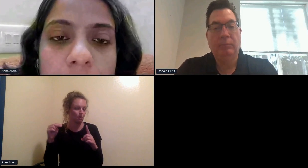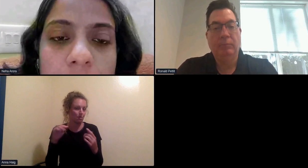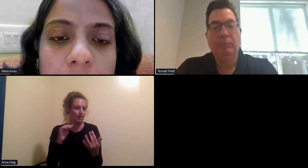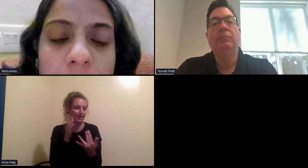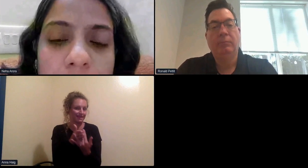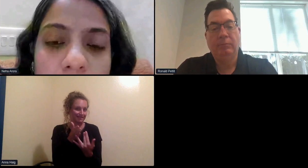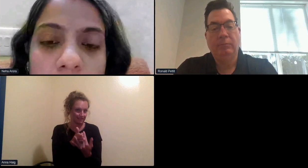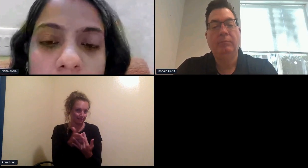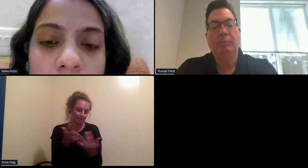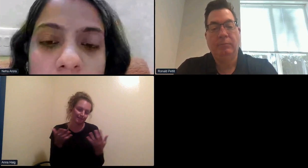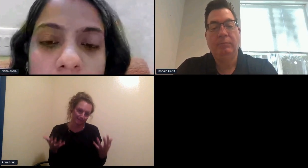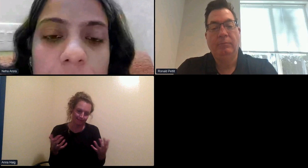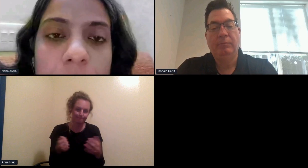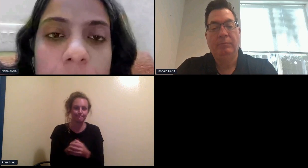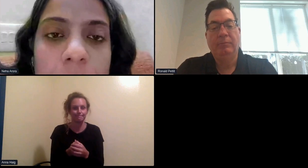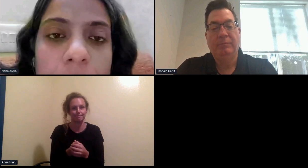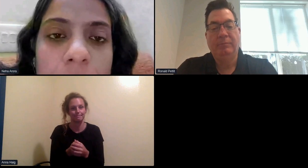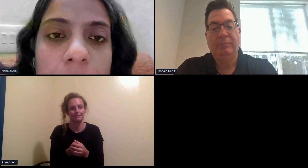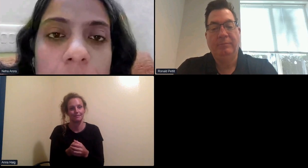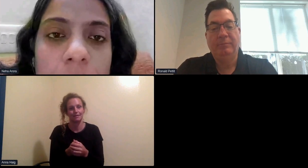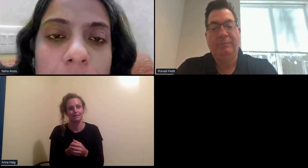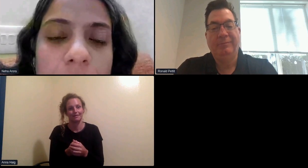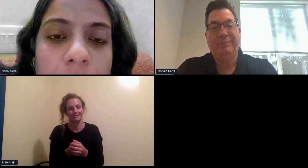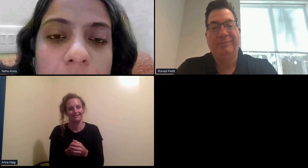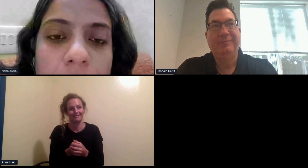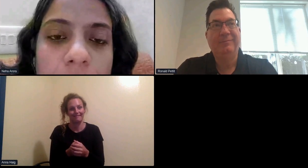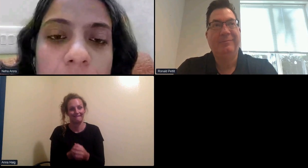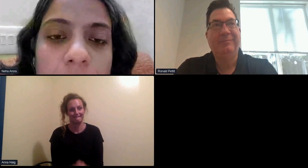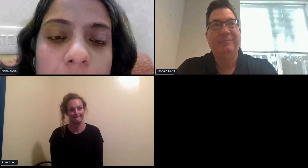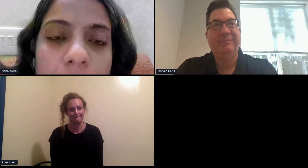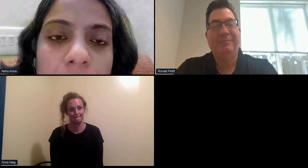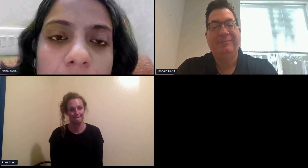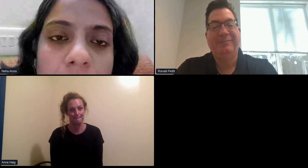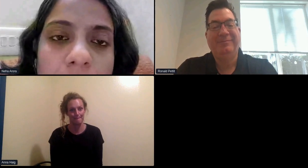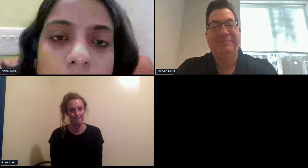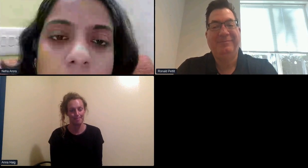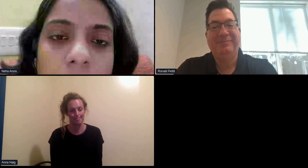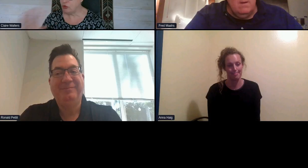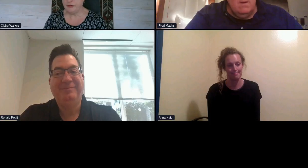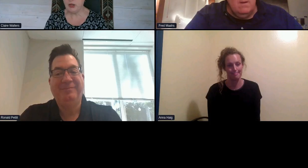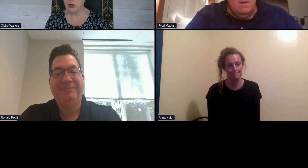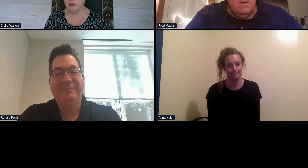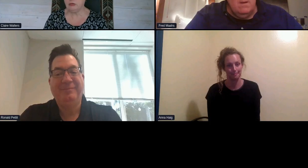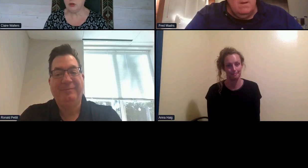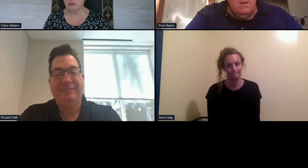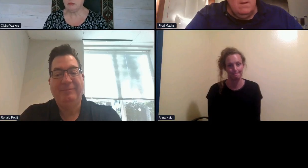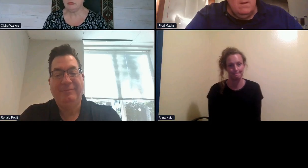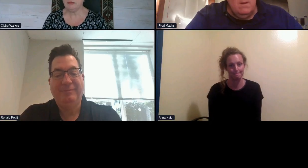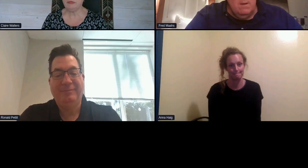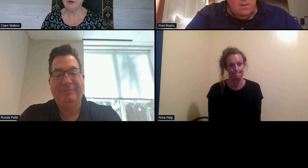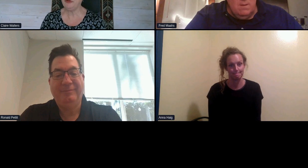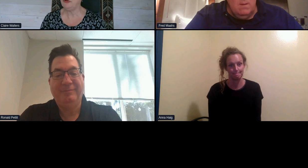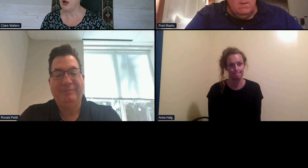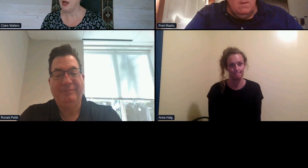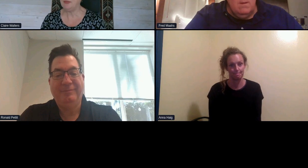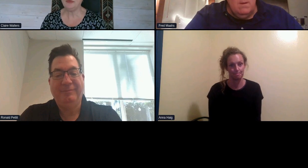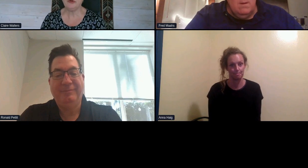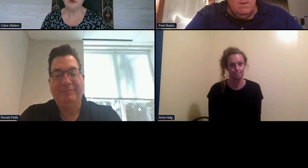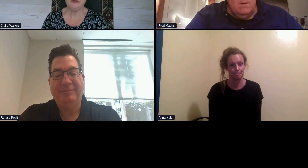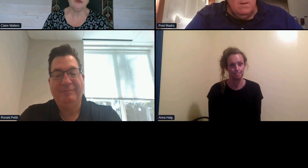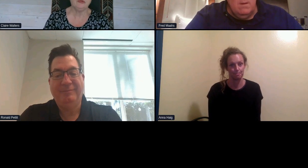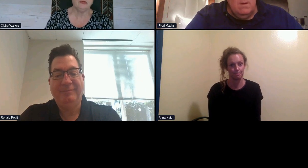we do also do some work with trams in Scotland. for reasons that are too boring and arcane to go into.